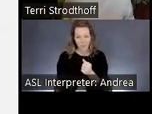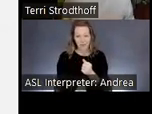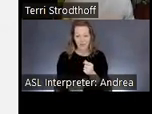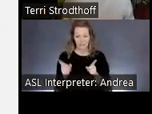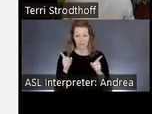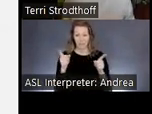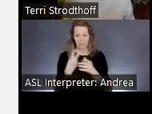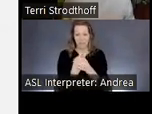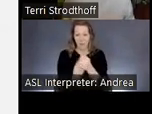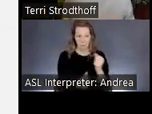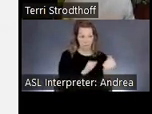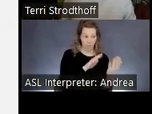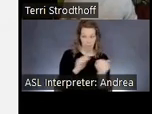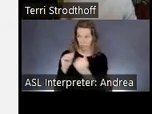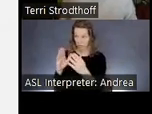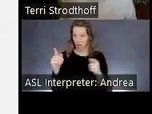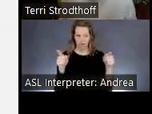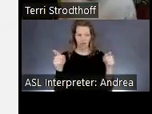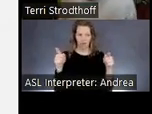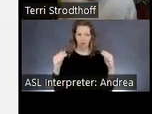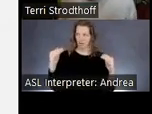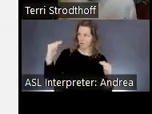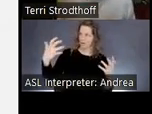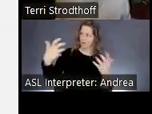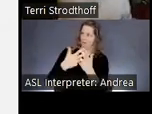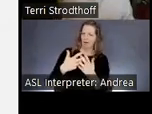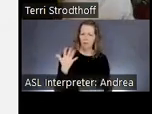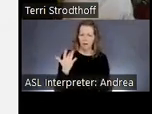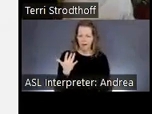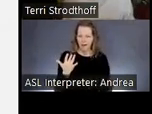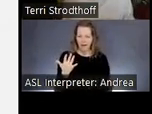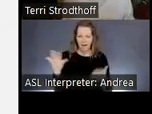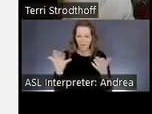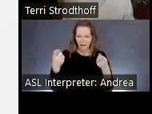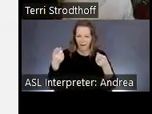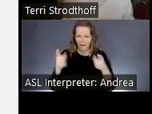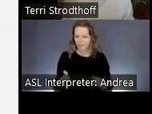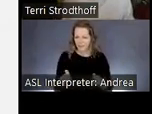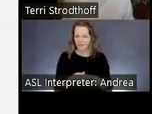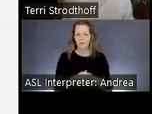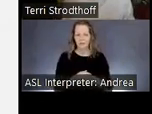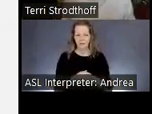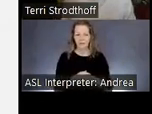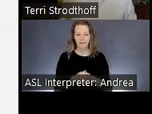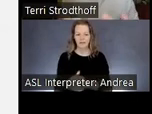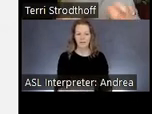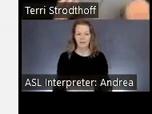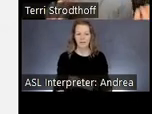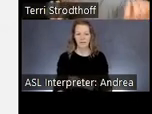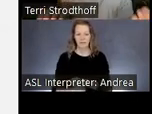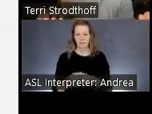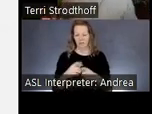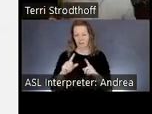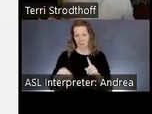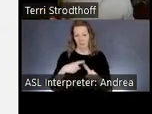ways that we show up, we need to ask ourselves what happened. All the ways that we show up, in fact, just using these as an examples. When people